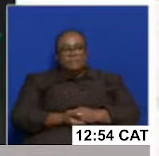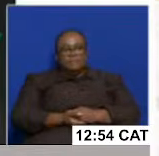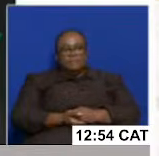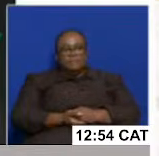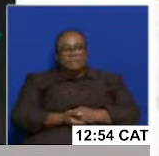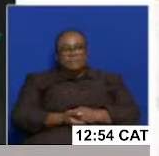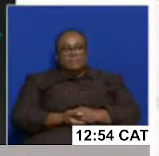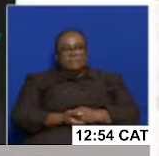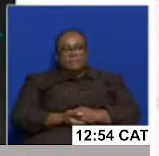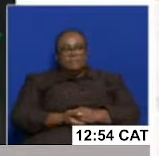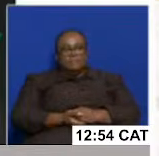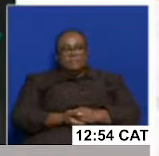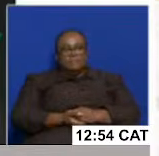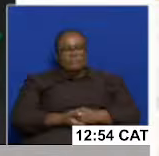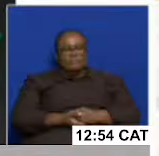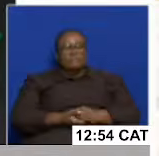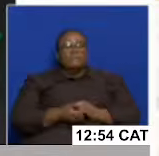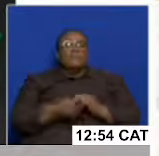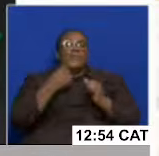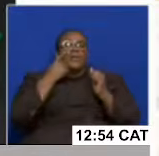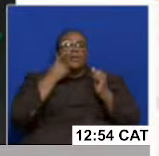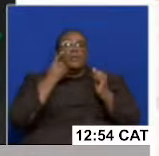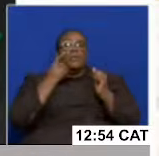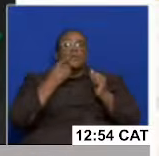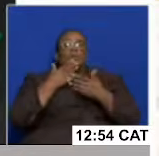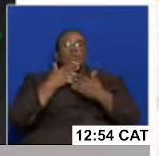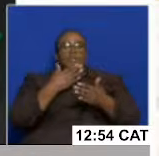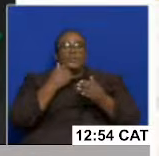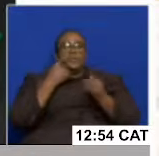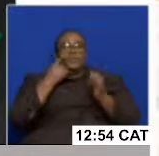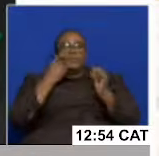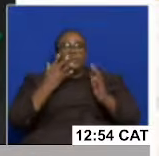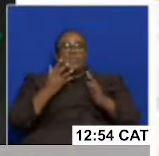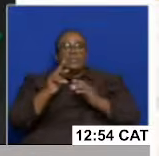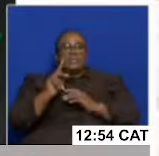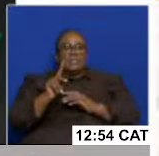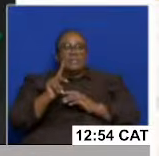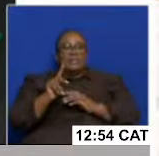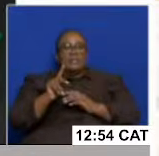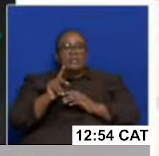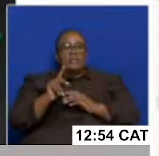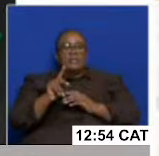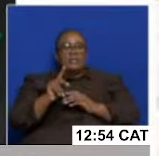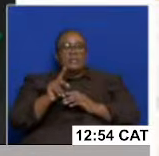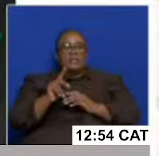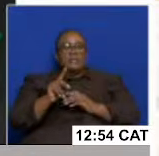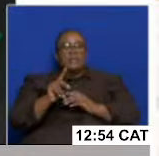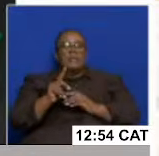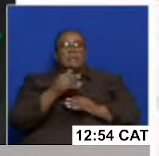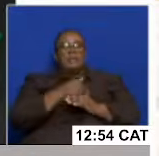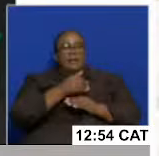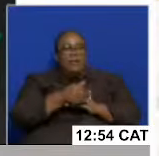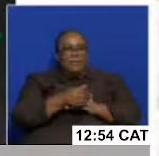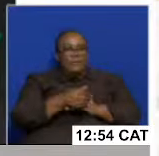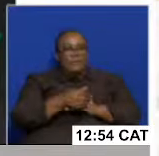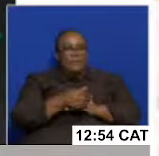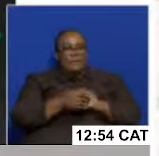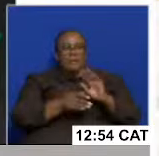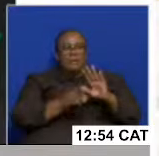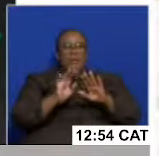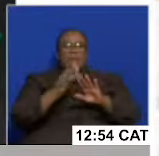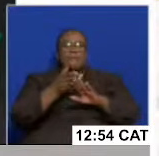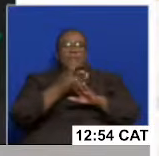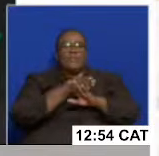Witness K, the message immediately thereafter in the sequence. Maybe before you do the message, immediately